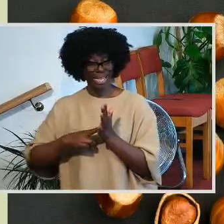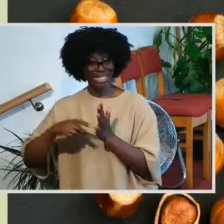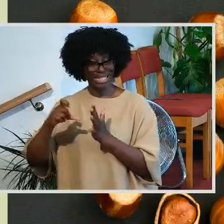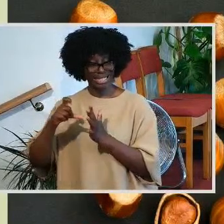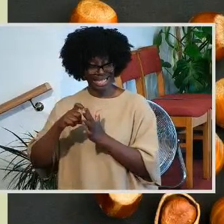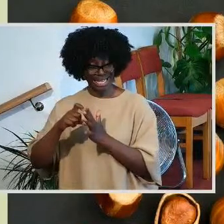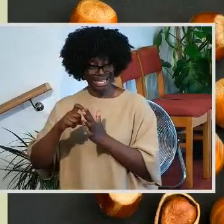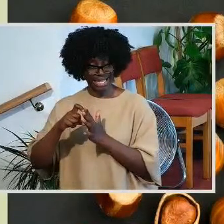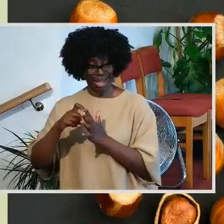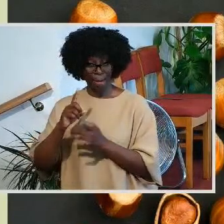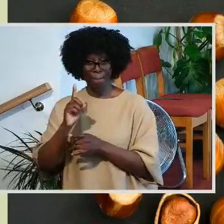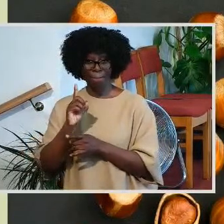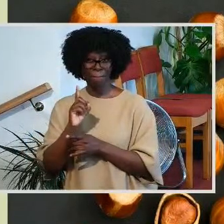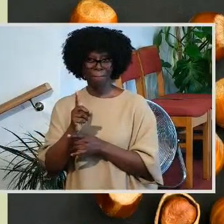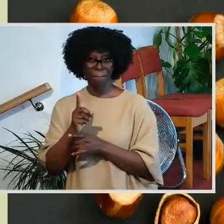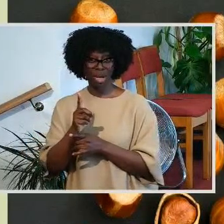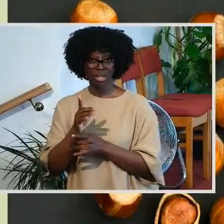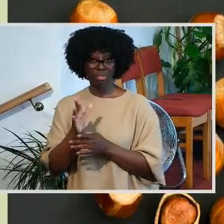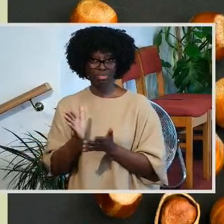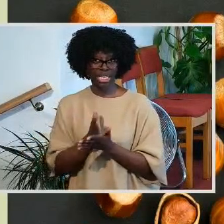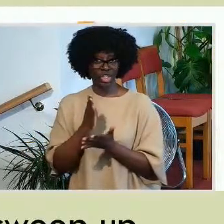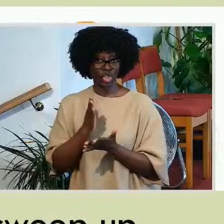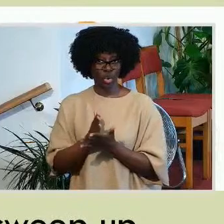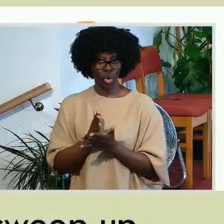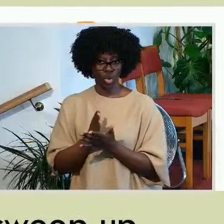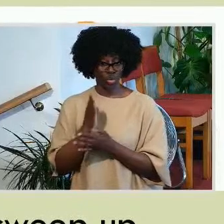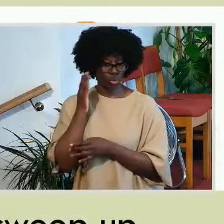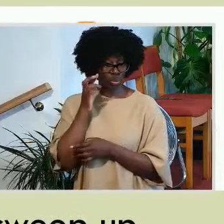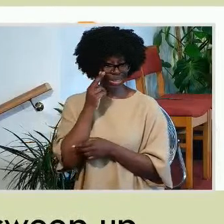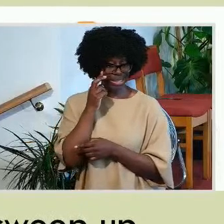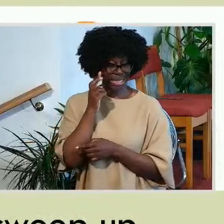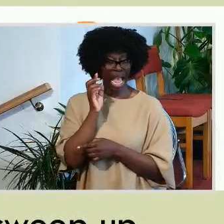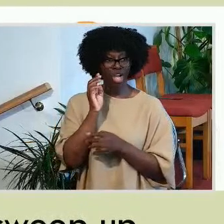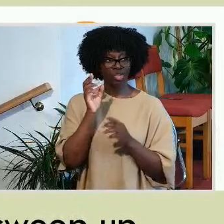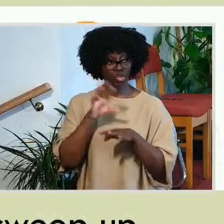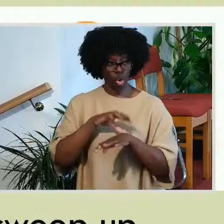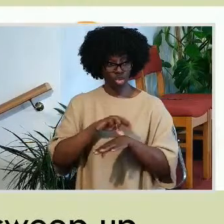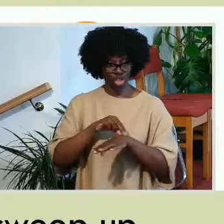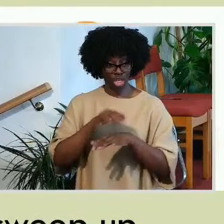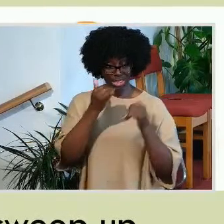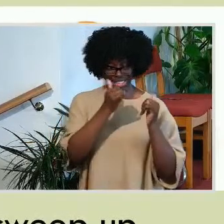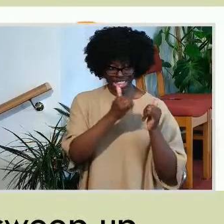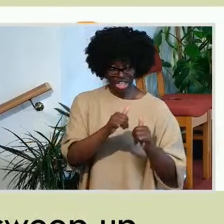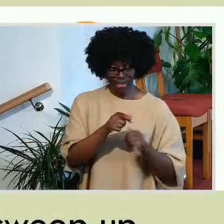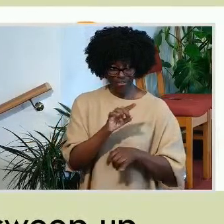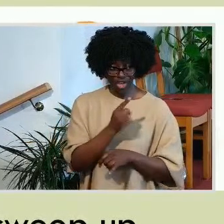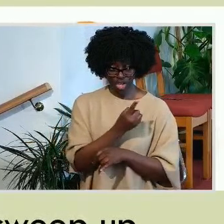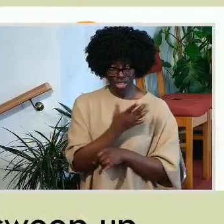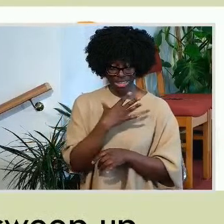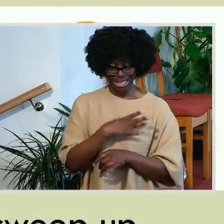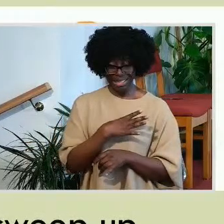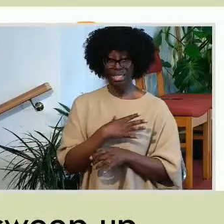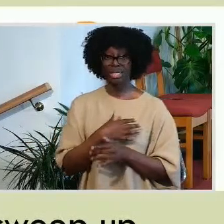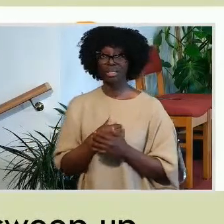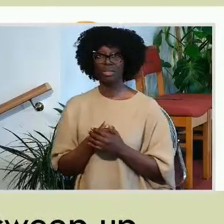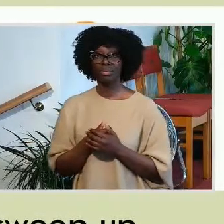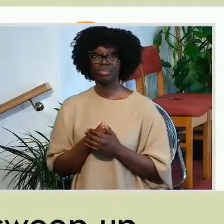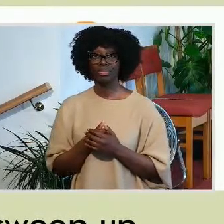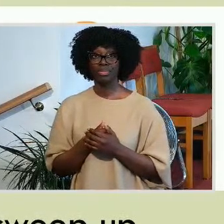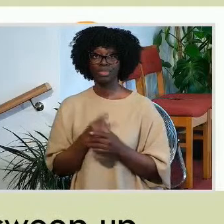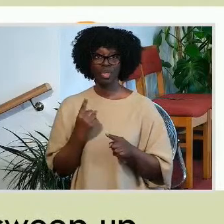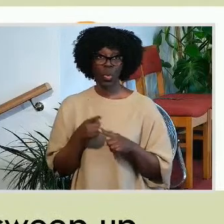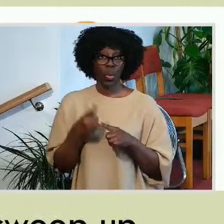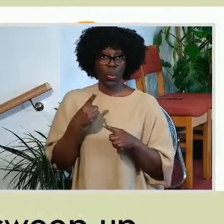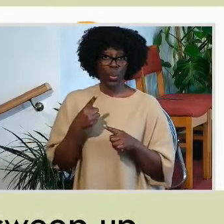go down having the high doses of vitamin D. Okay. There's just a quick study I wanted to